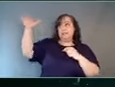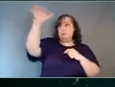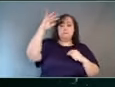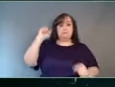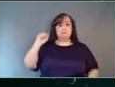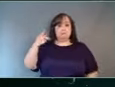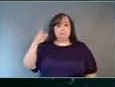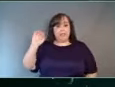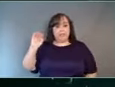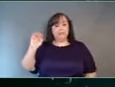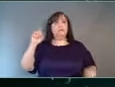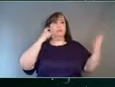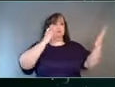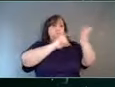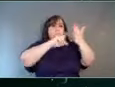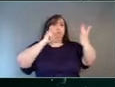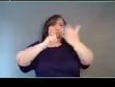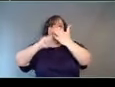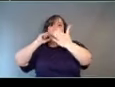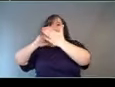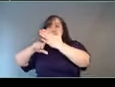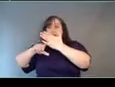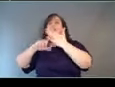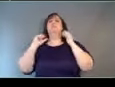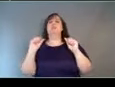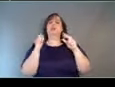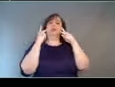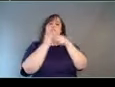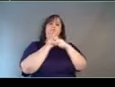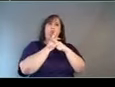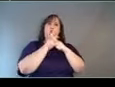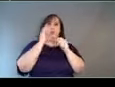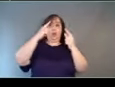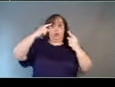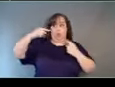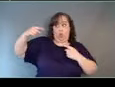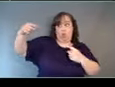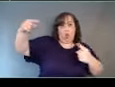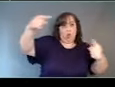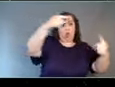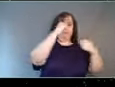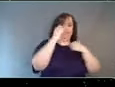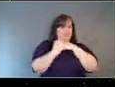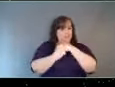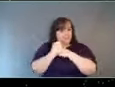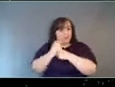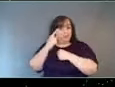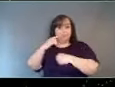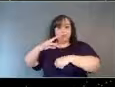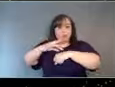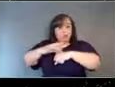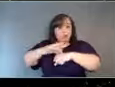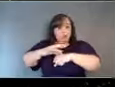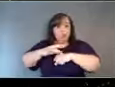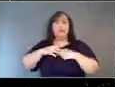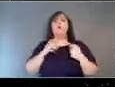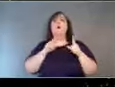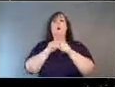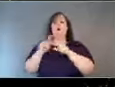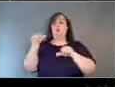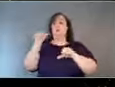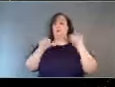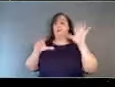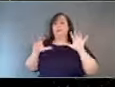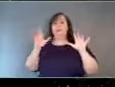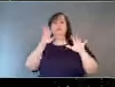scientists calculate whether the orbit poses an impact hazard to Earth. Scientists also make follow-up observations with other telescopes